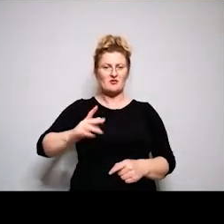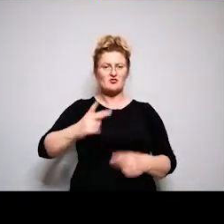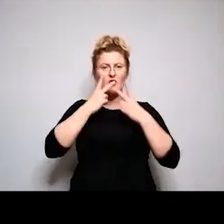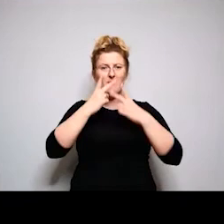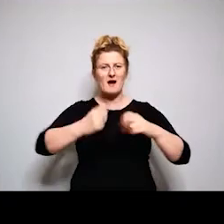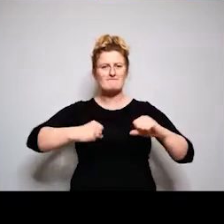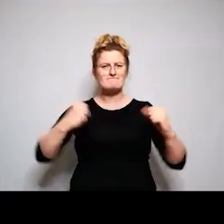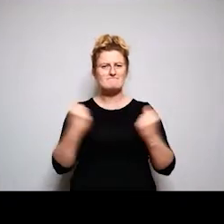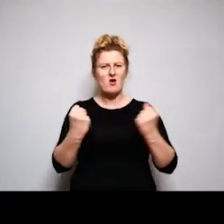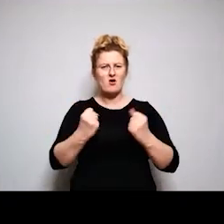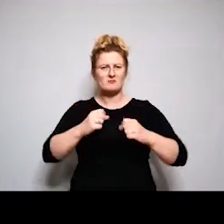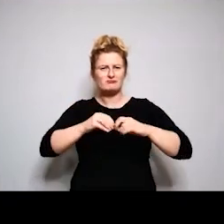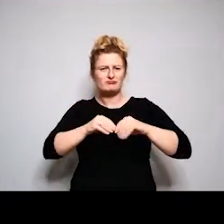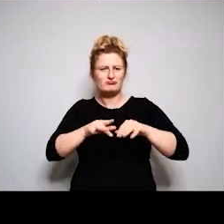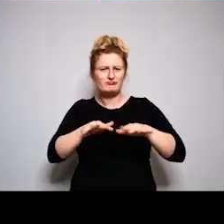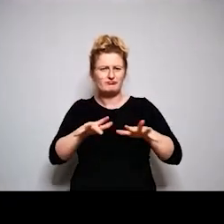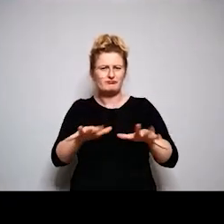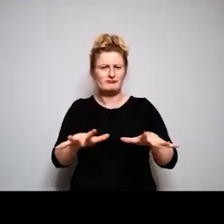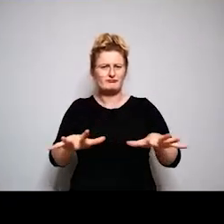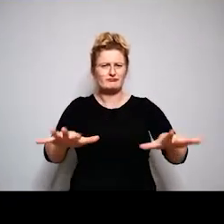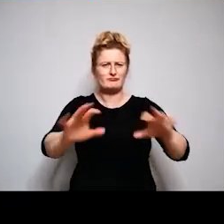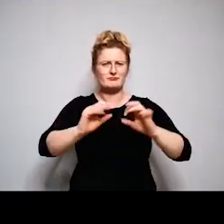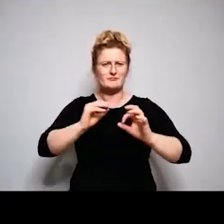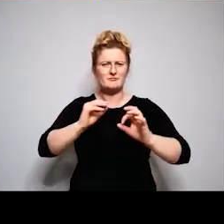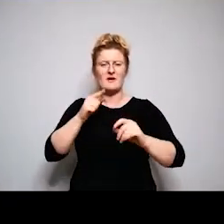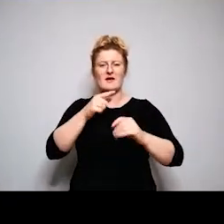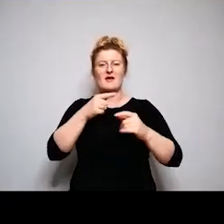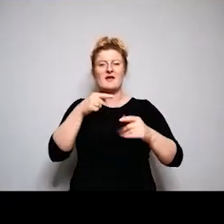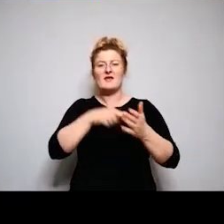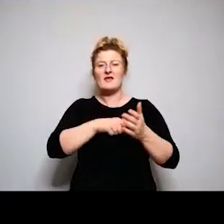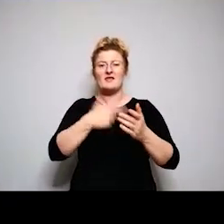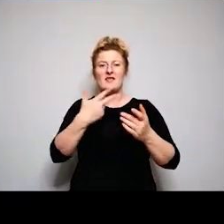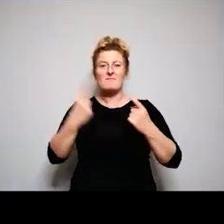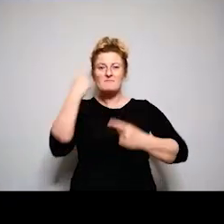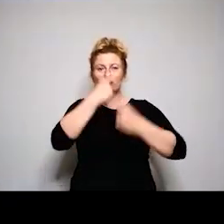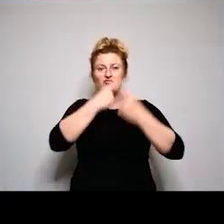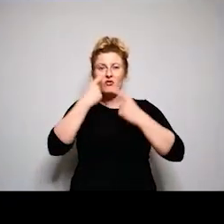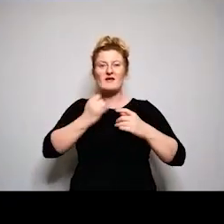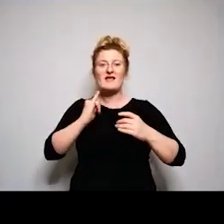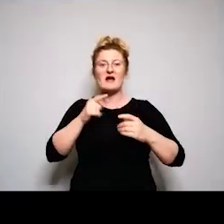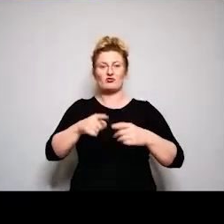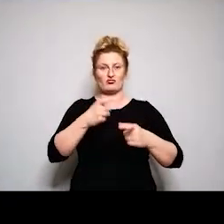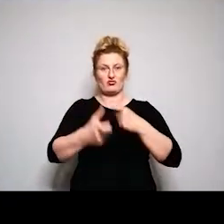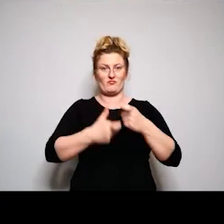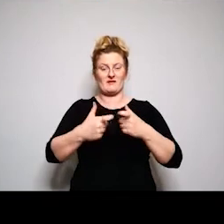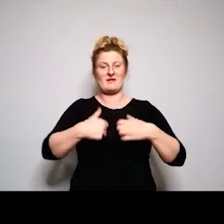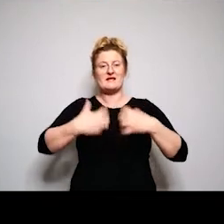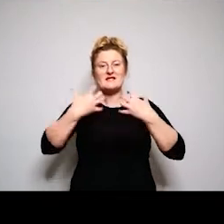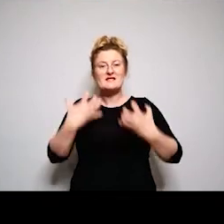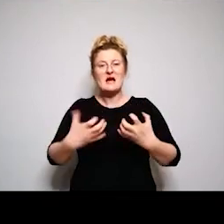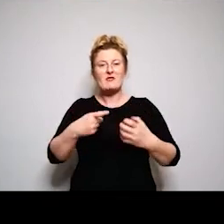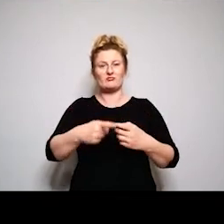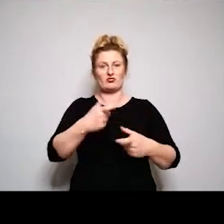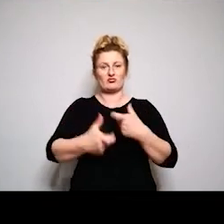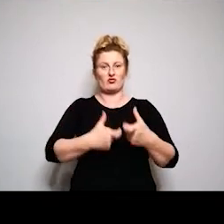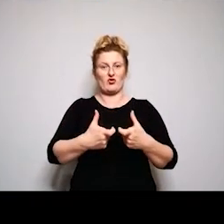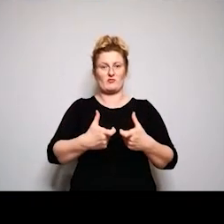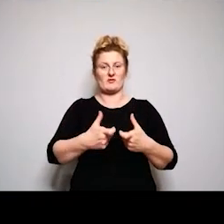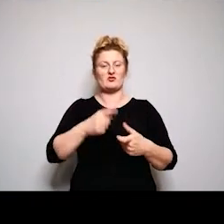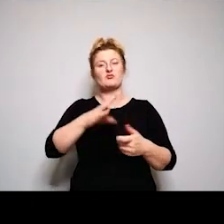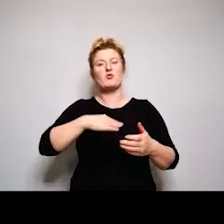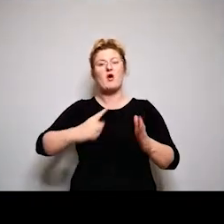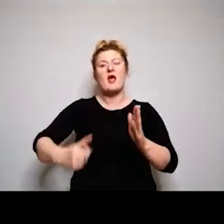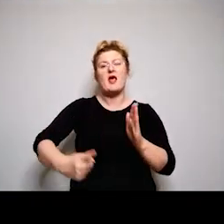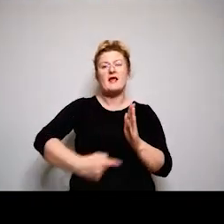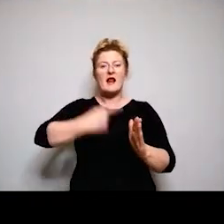So we did it. We did it. And was it a one-time action, or you cooperate with them? No, it was kind